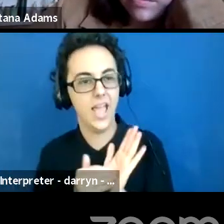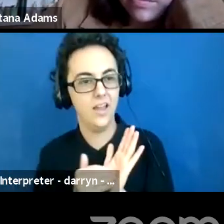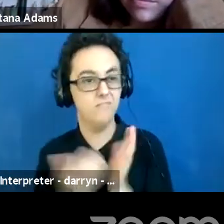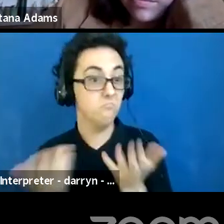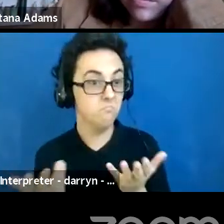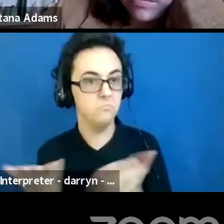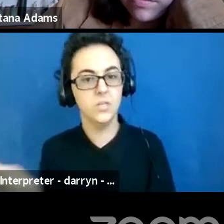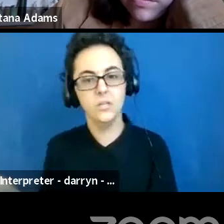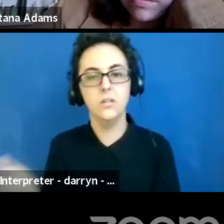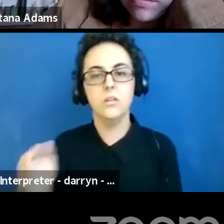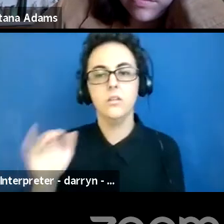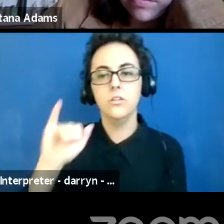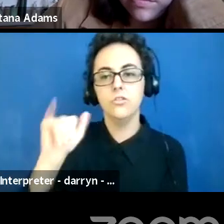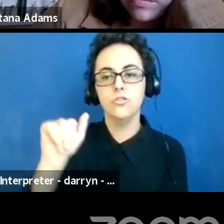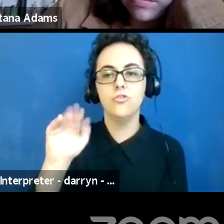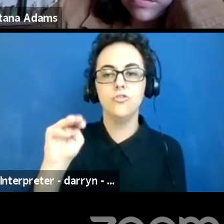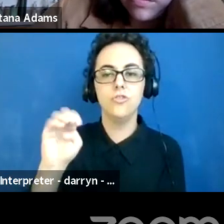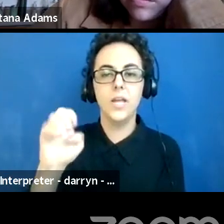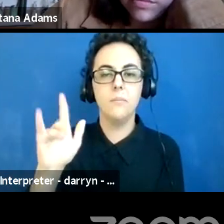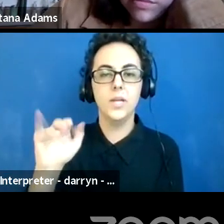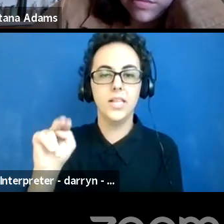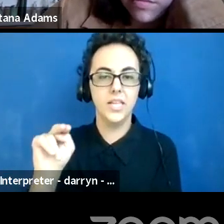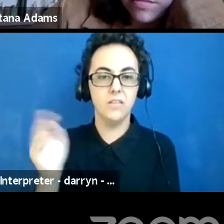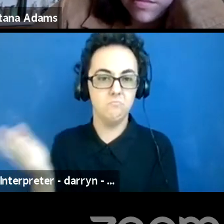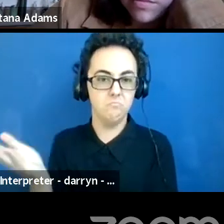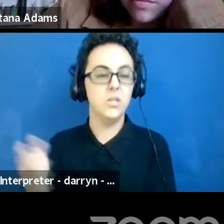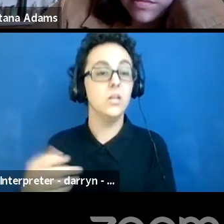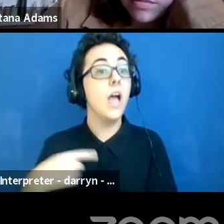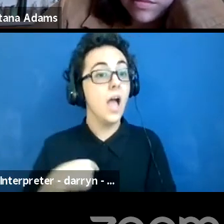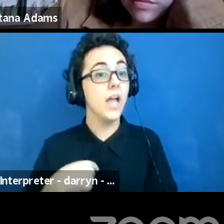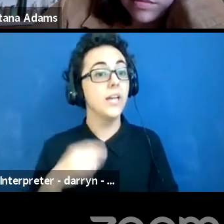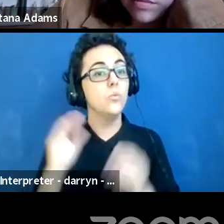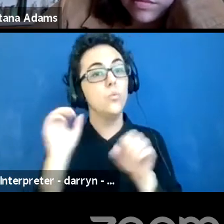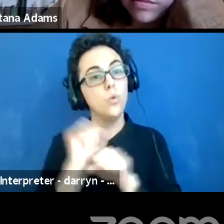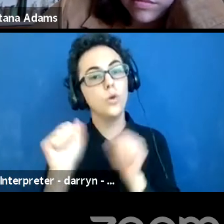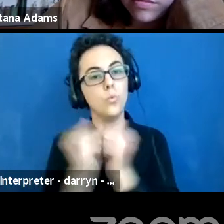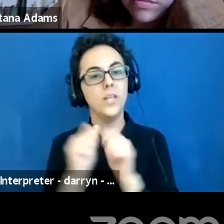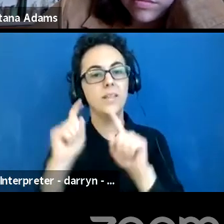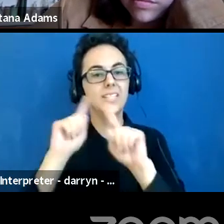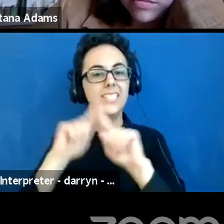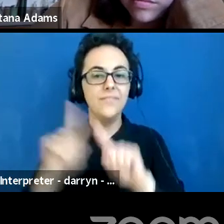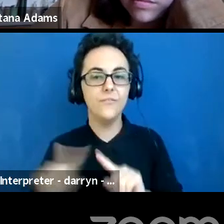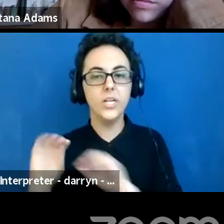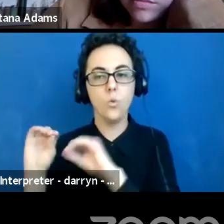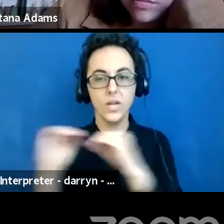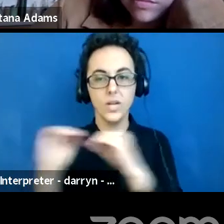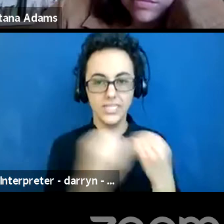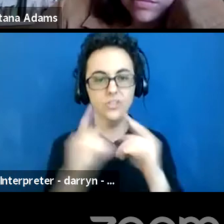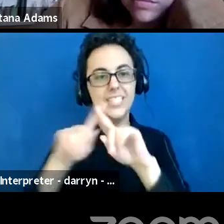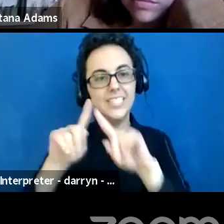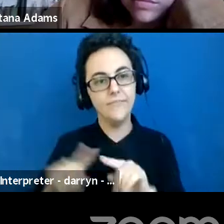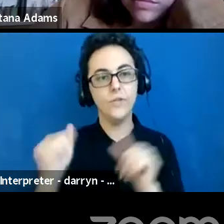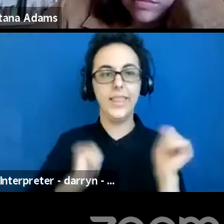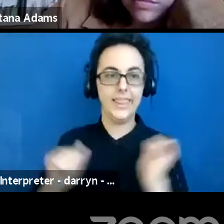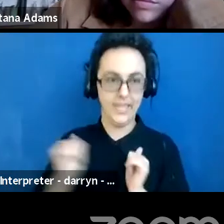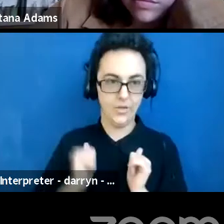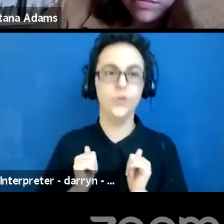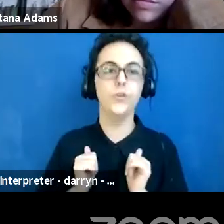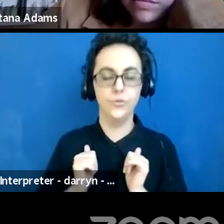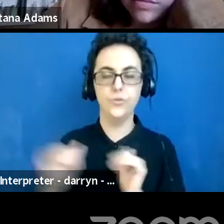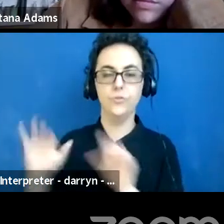I work a lot with various organizations and then with different theaters, and